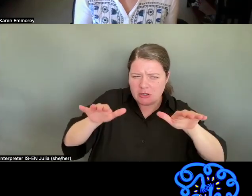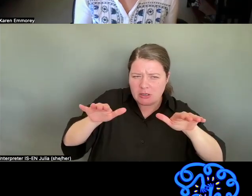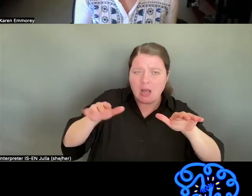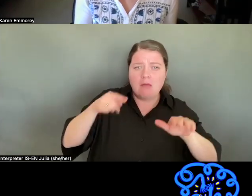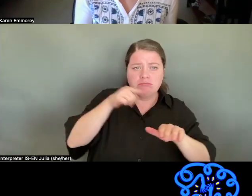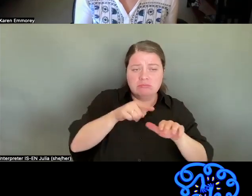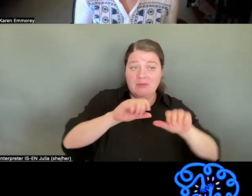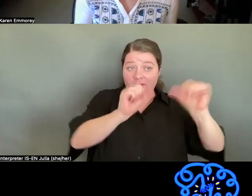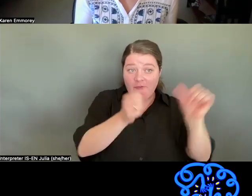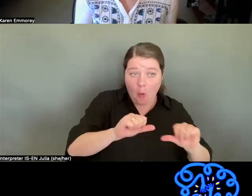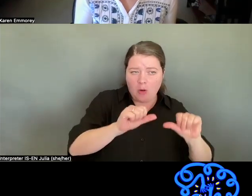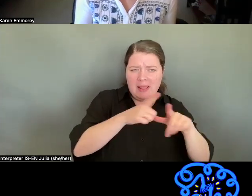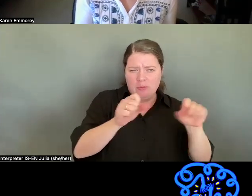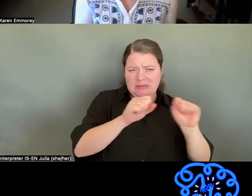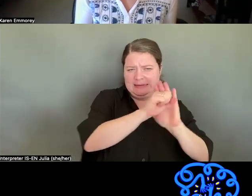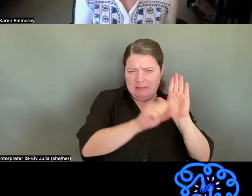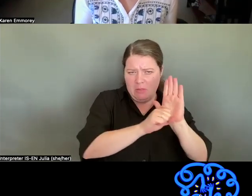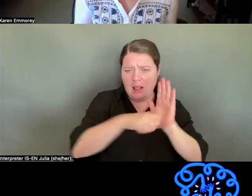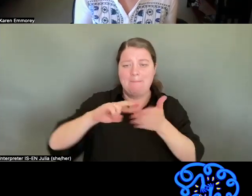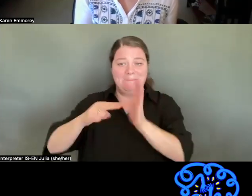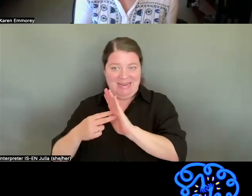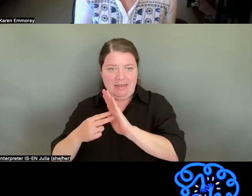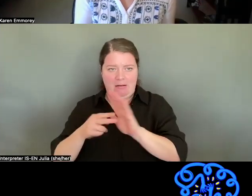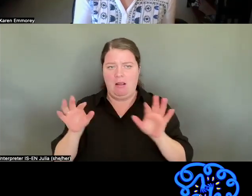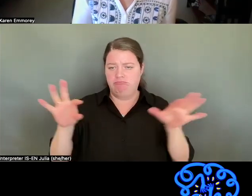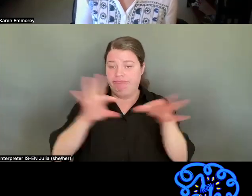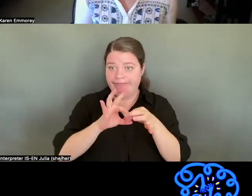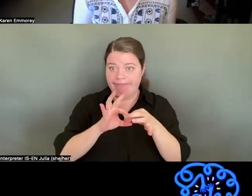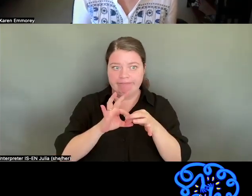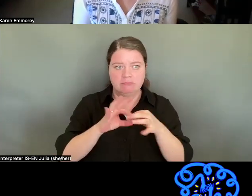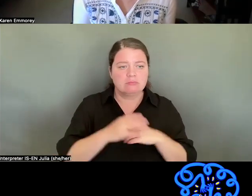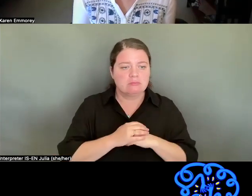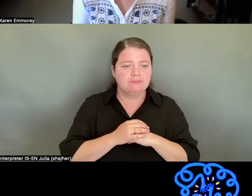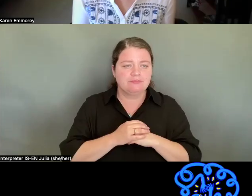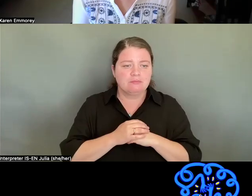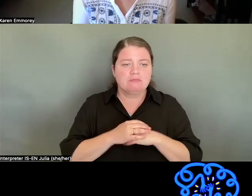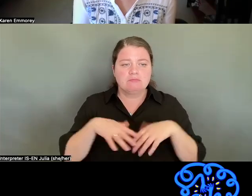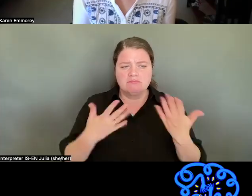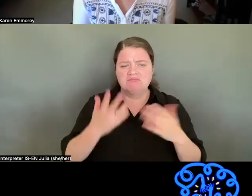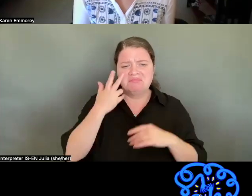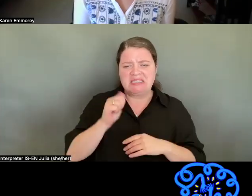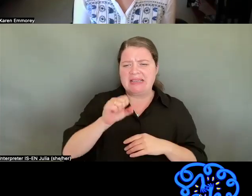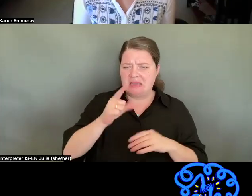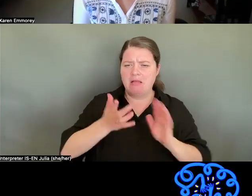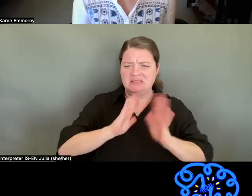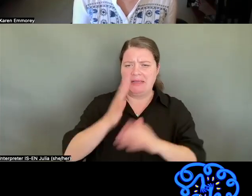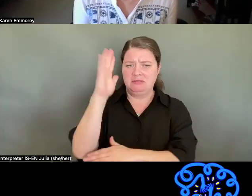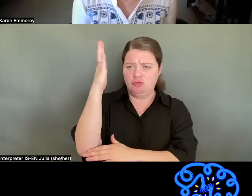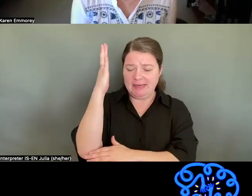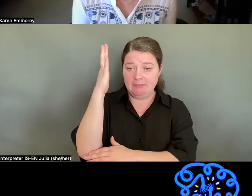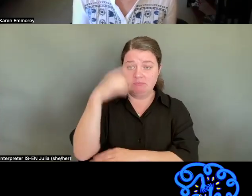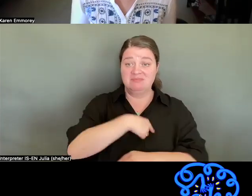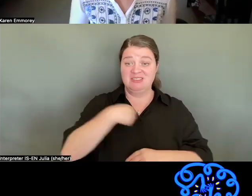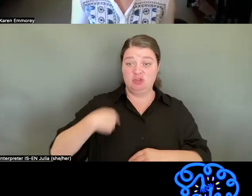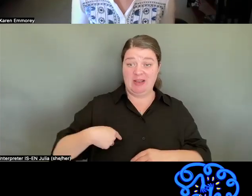And different sign languages can have different iconic forms. So I'm just illustrating here the ASL sign for tree, the Chinese sign for